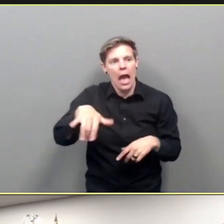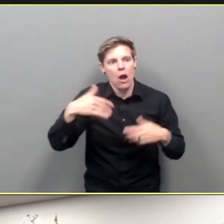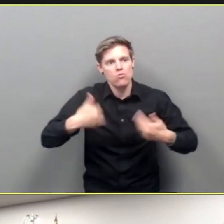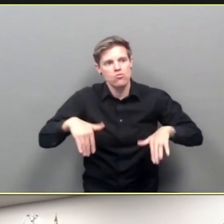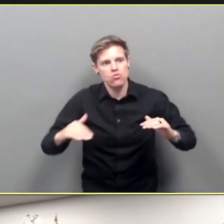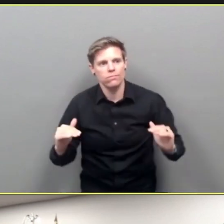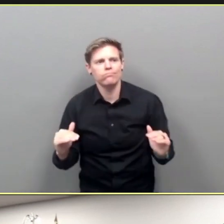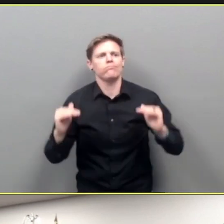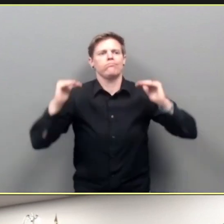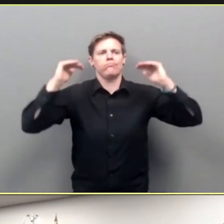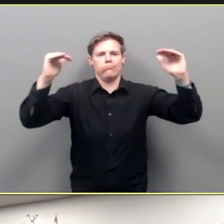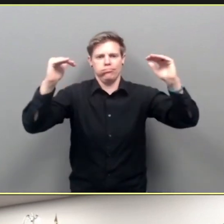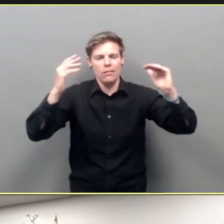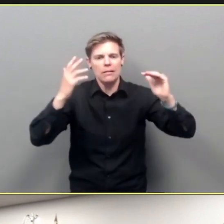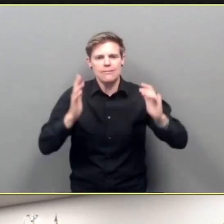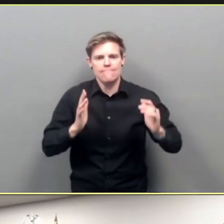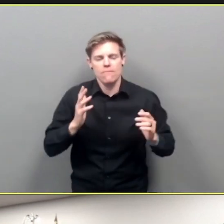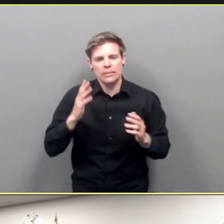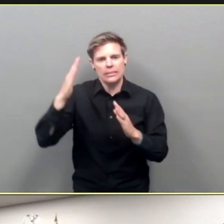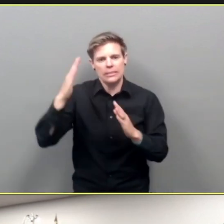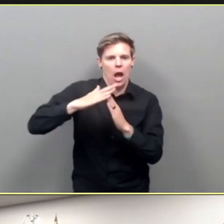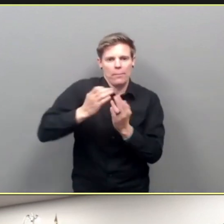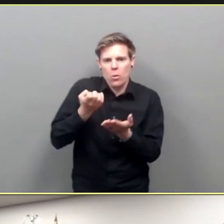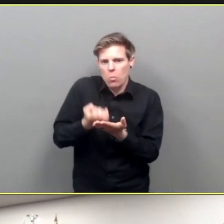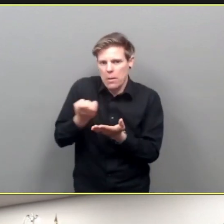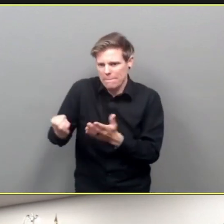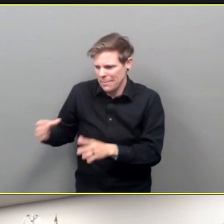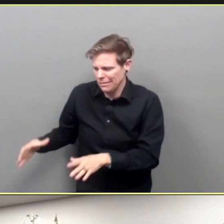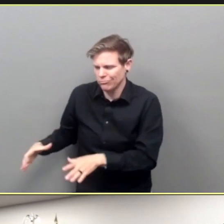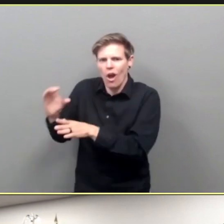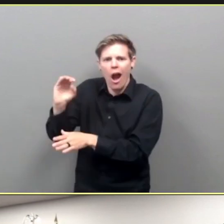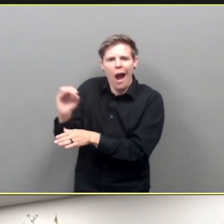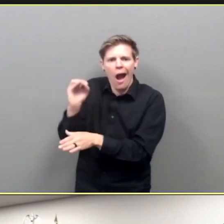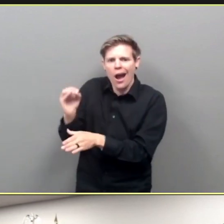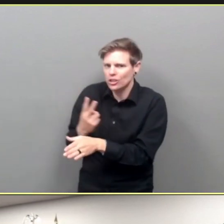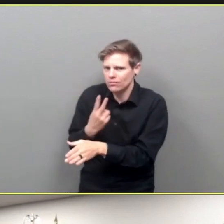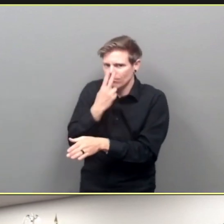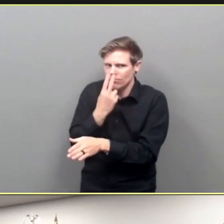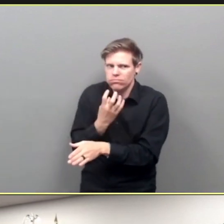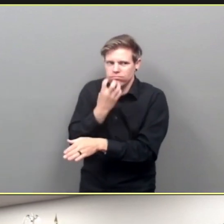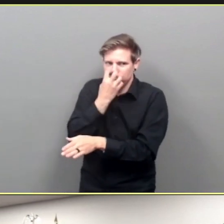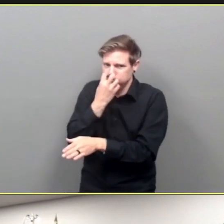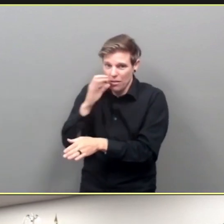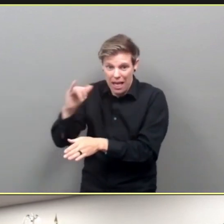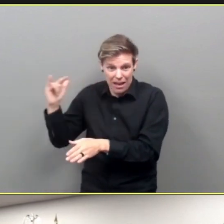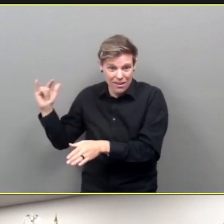A tank won't last long enough to get them from Hobbs to